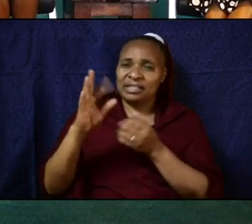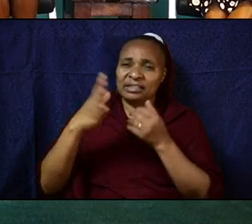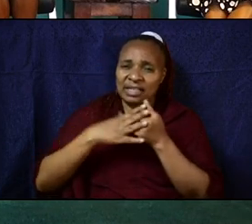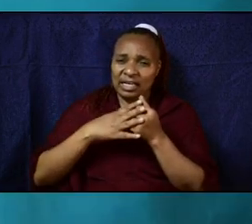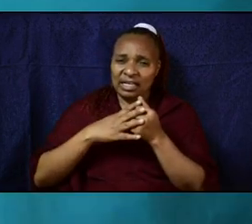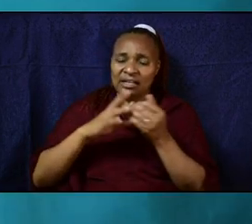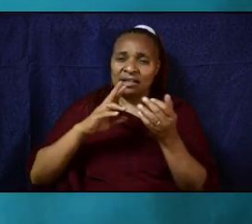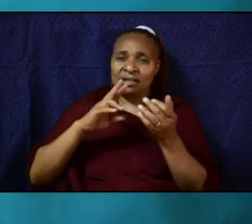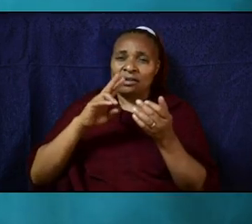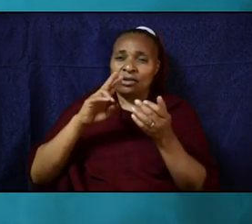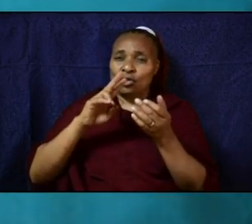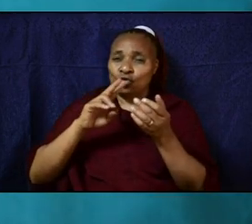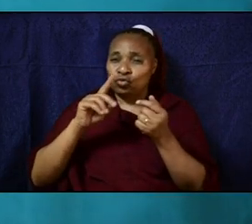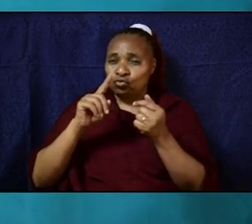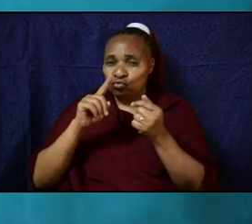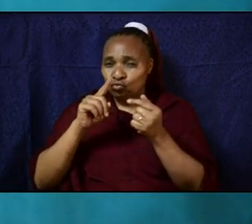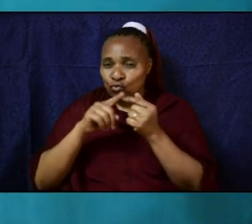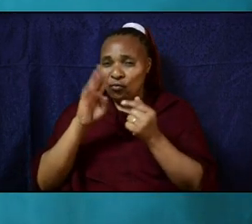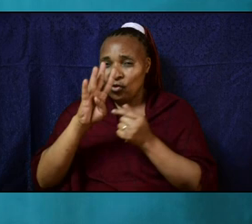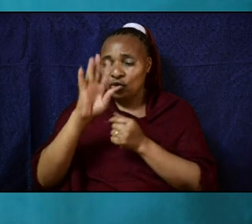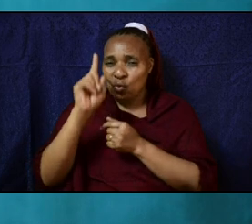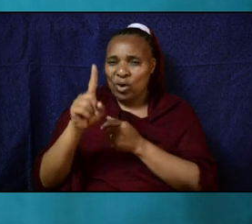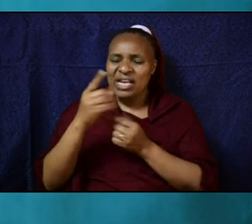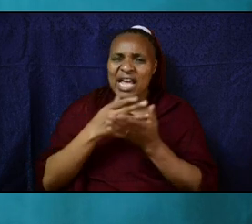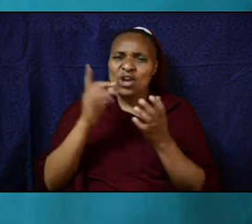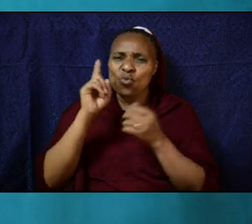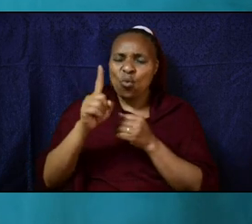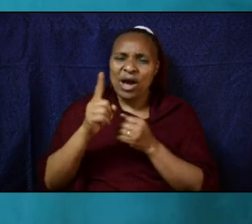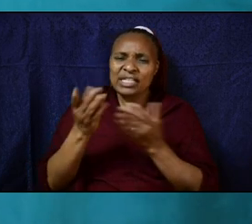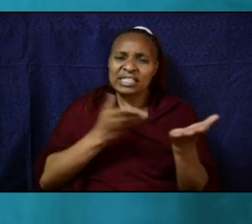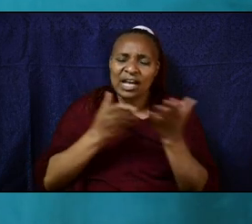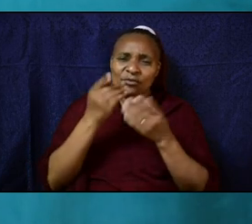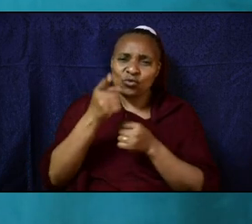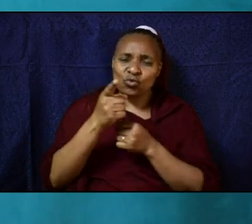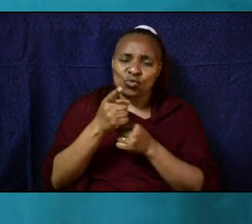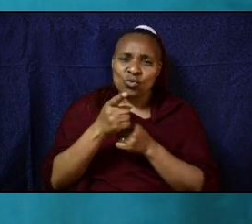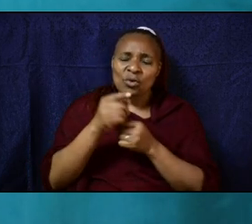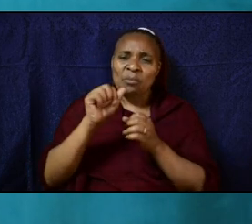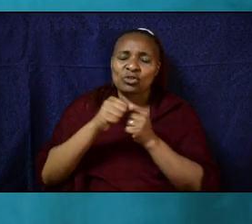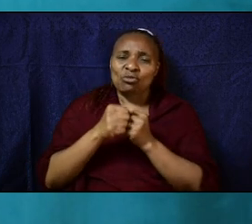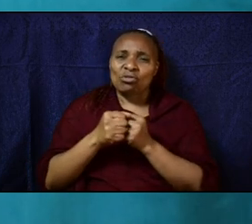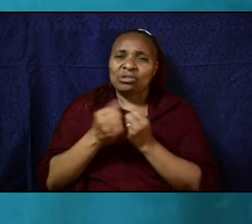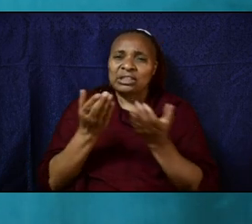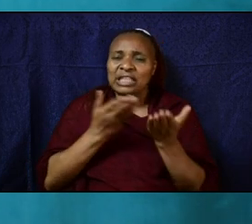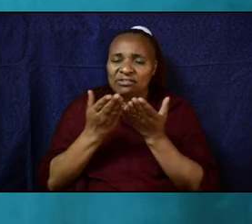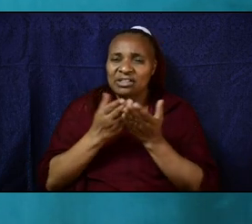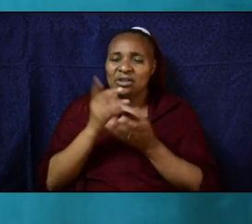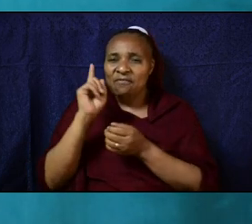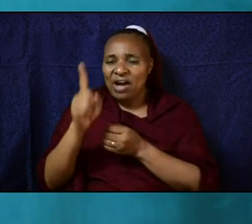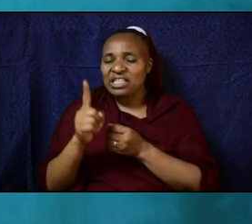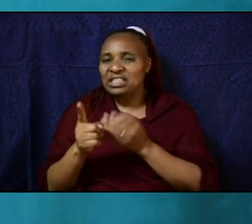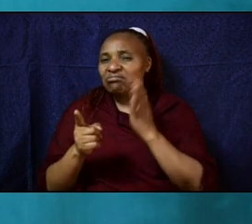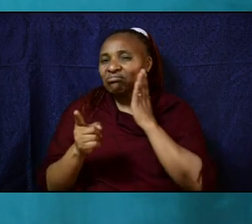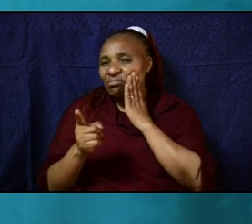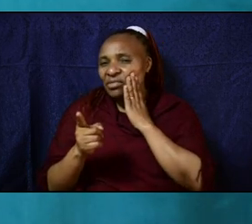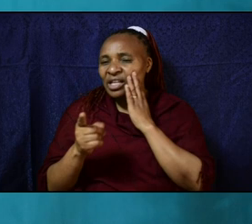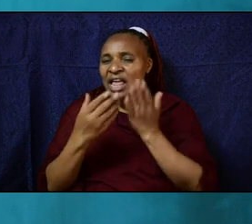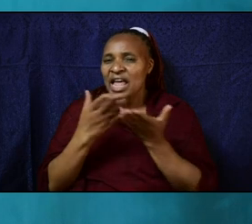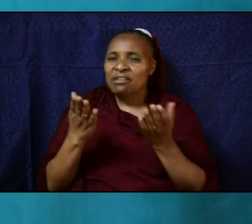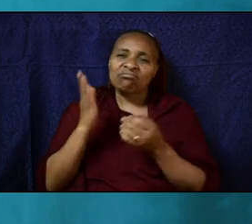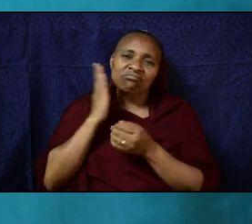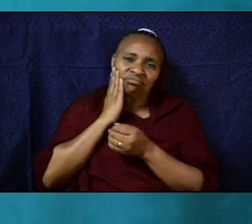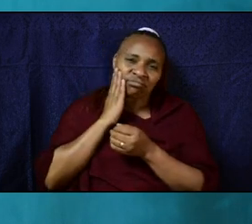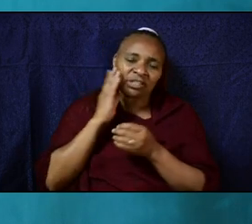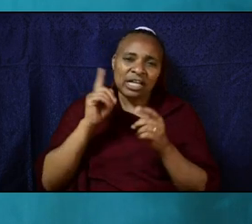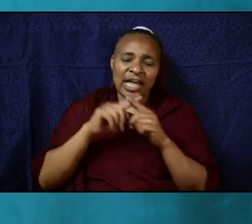to 41. And it says, if anyone slaps you on the right cheek, turn to them the other cheek also. And if anyone wants to sue you and